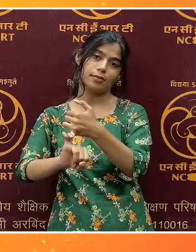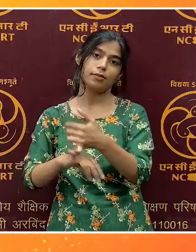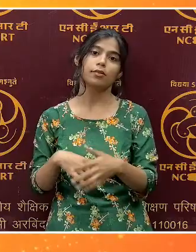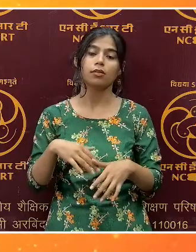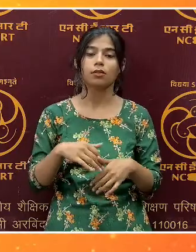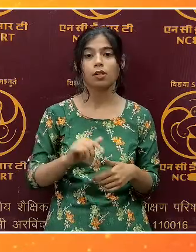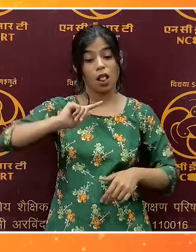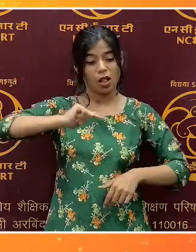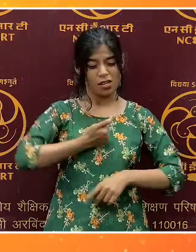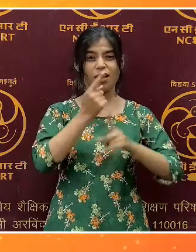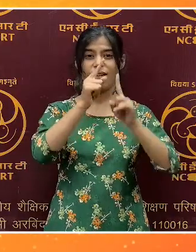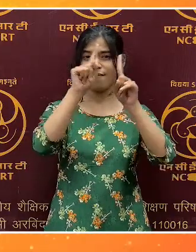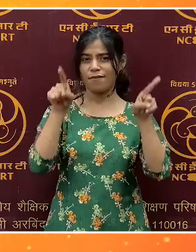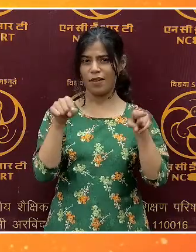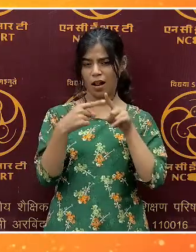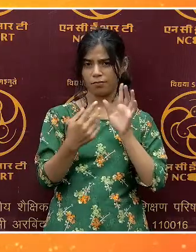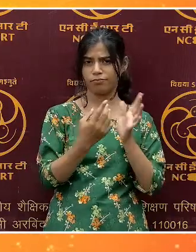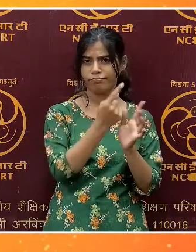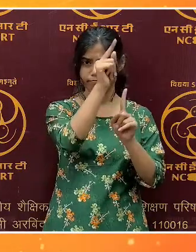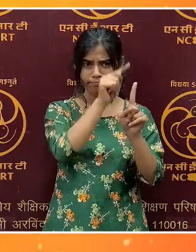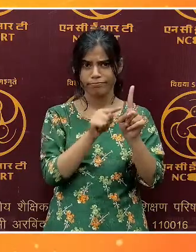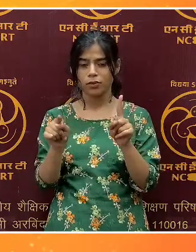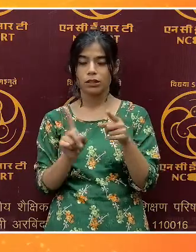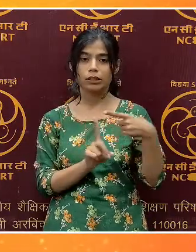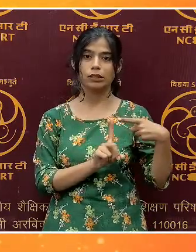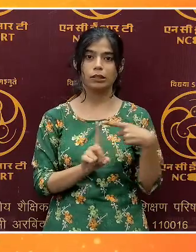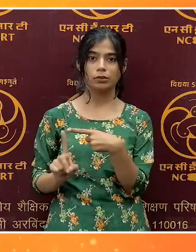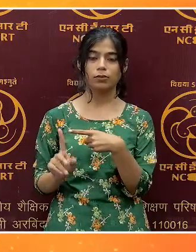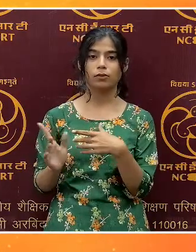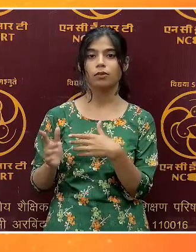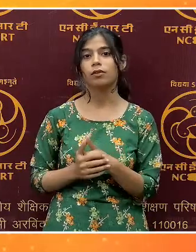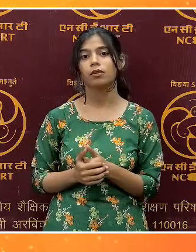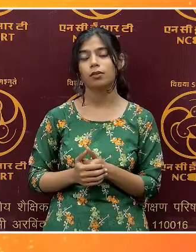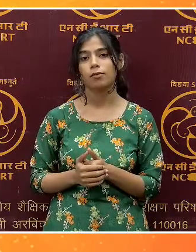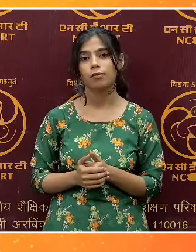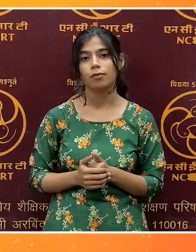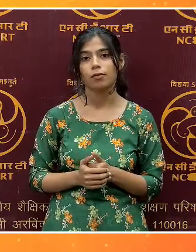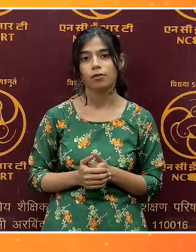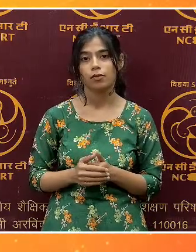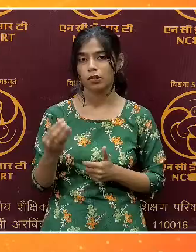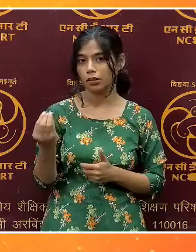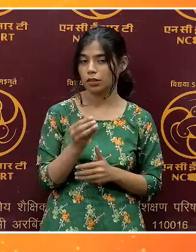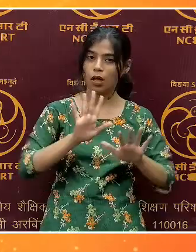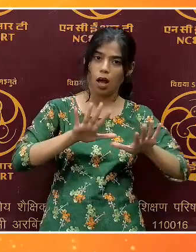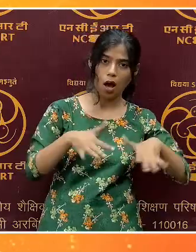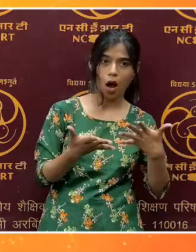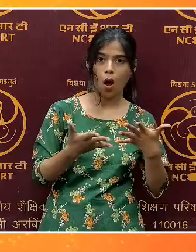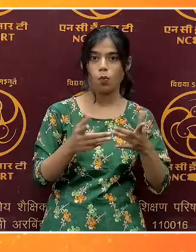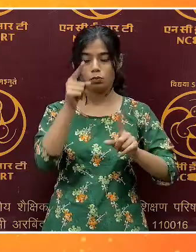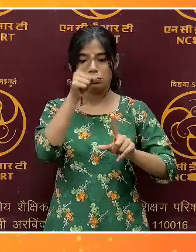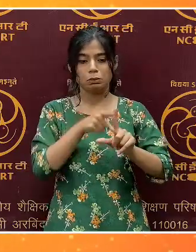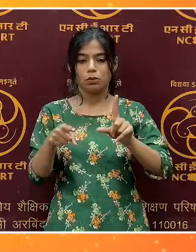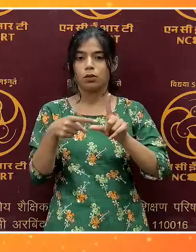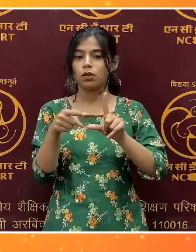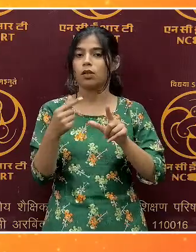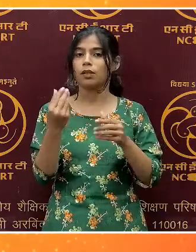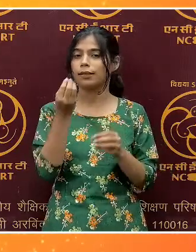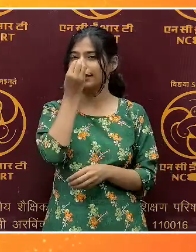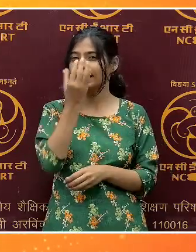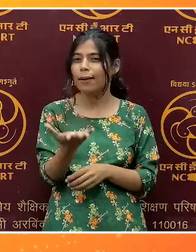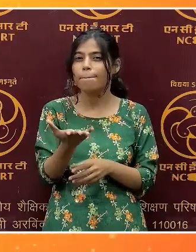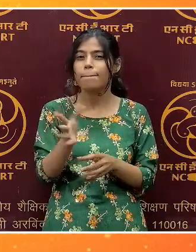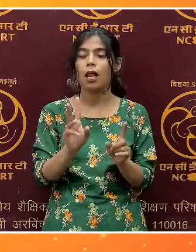itself, because it's right of O means it is east. Okay. So, this is how we diagrammatically represent a simple